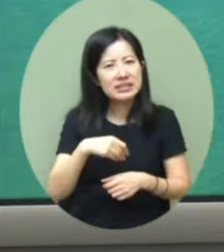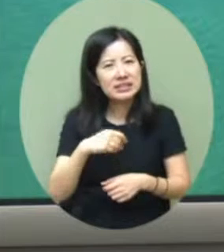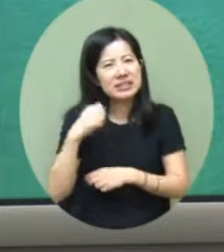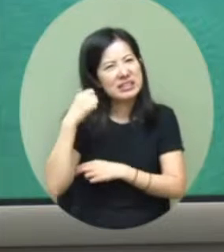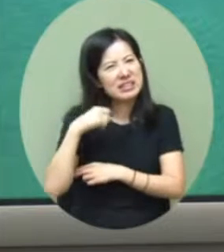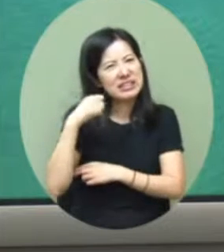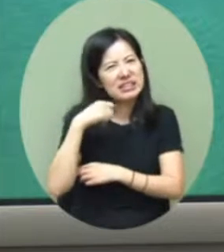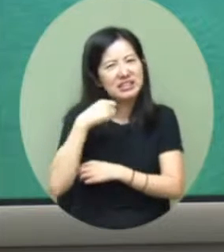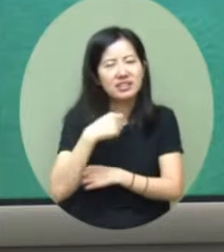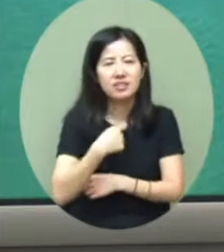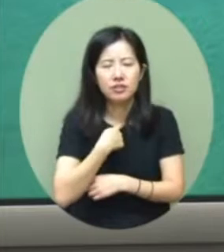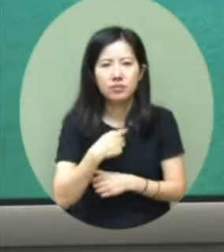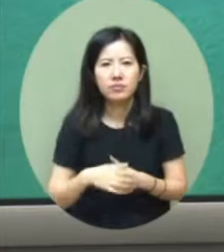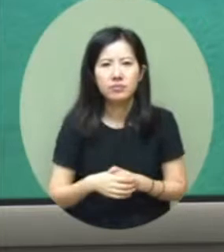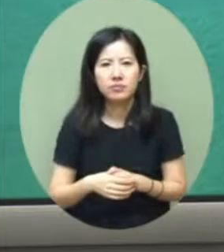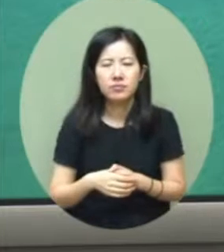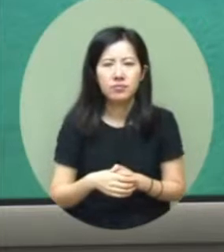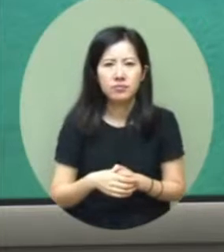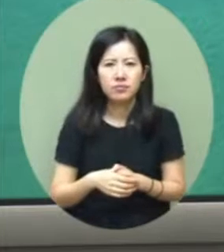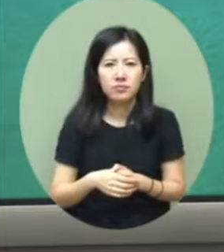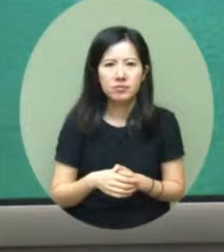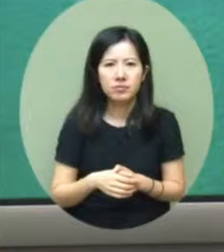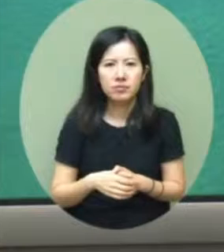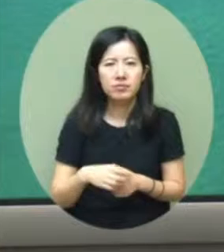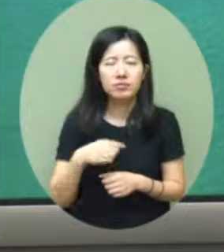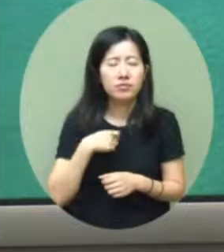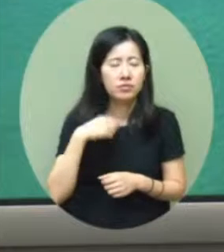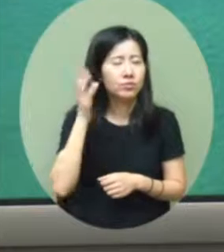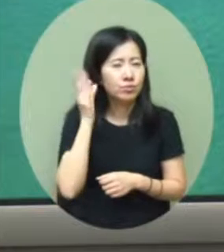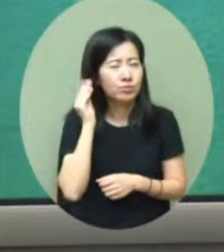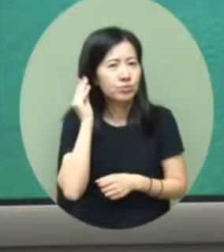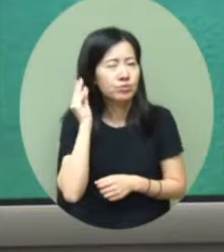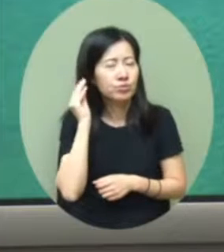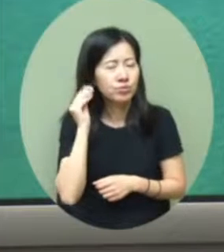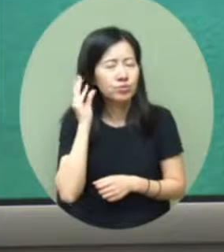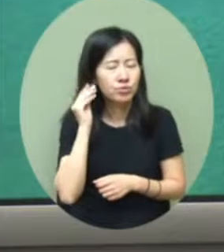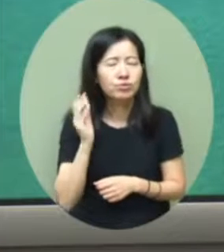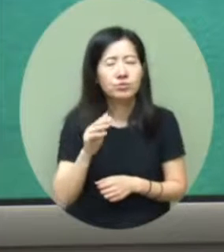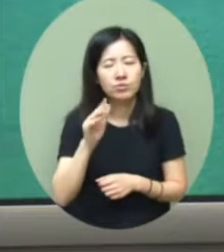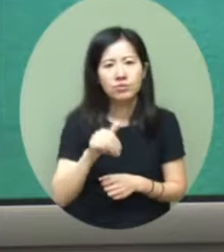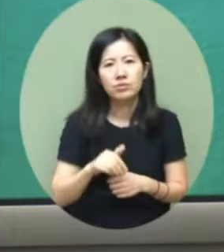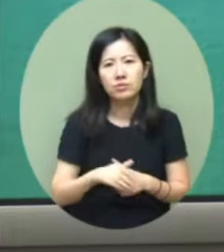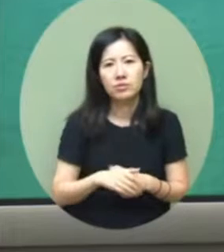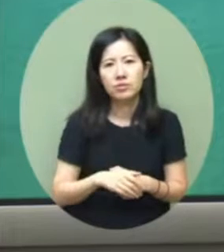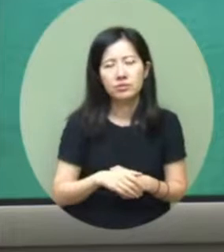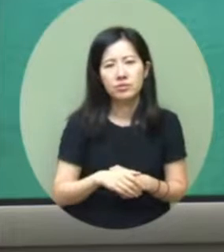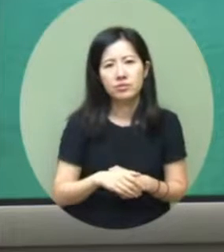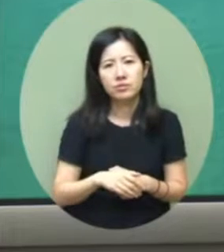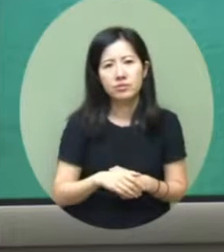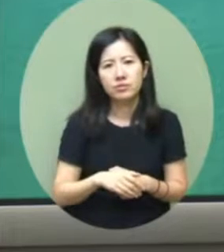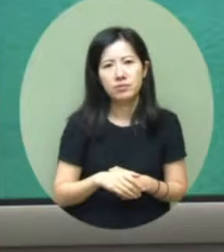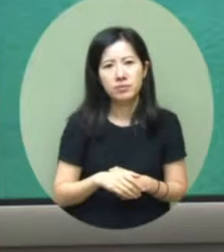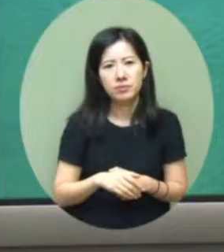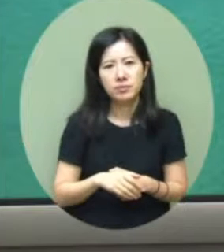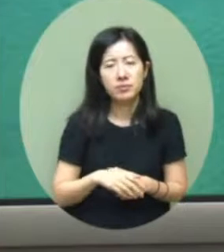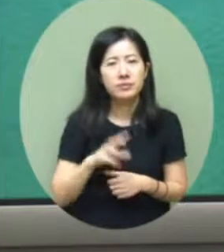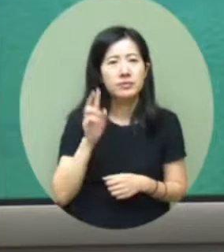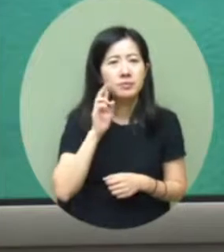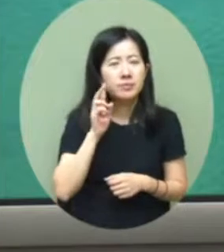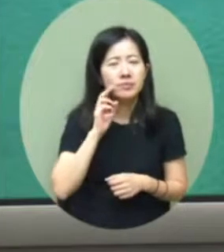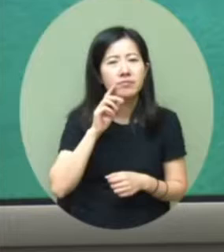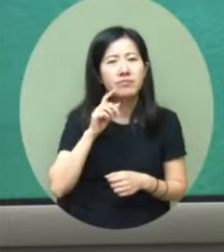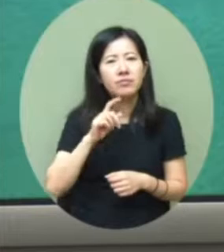our responsibility to protect the environment, and everyone can do a bit more to make that happen.